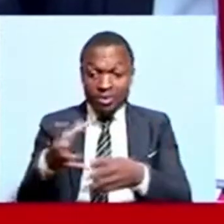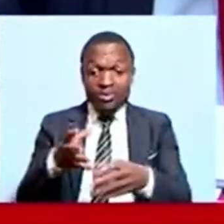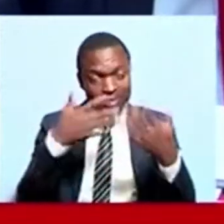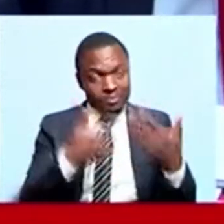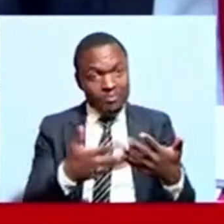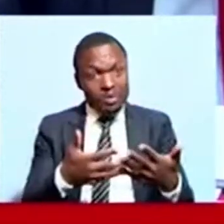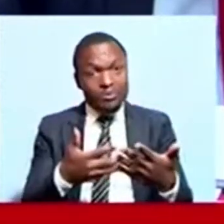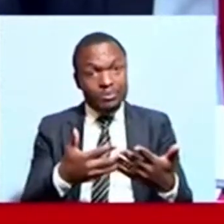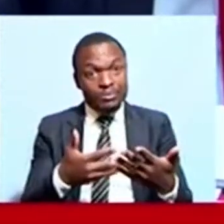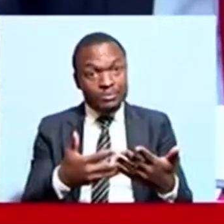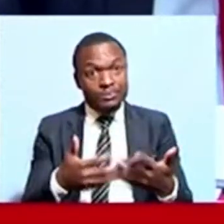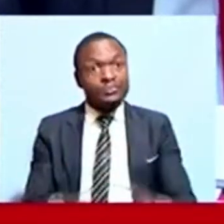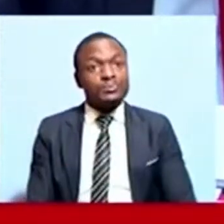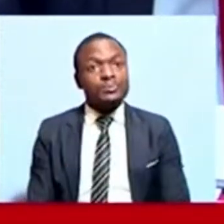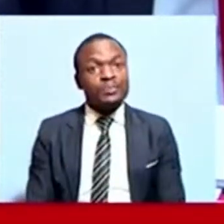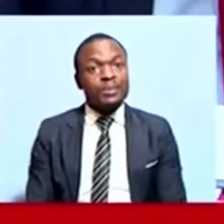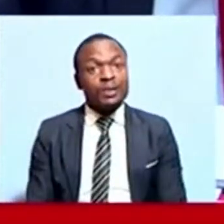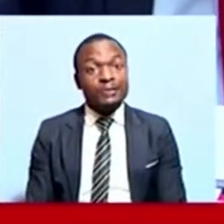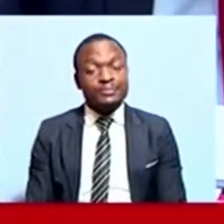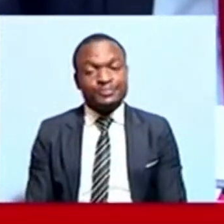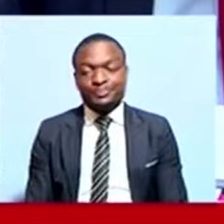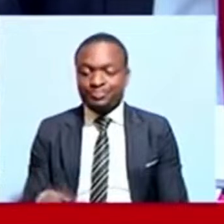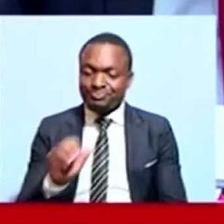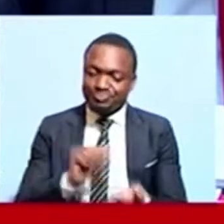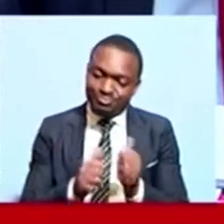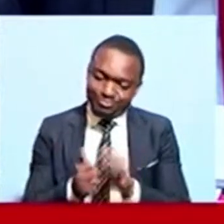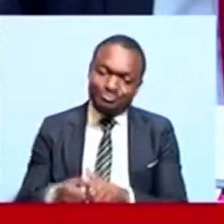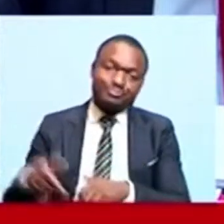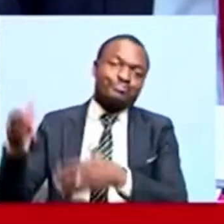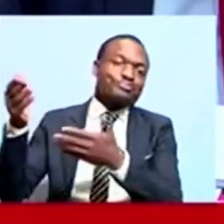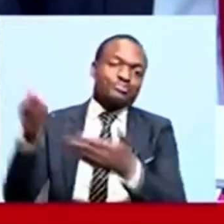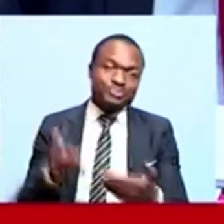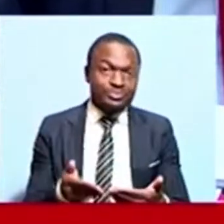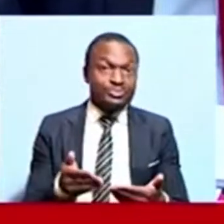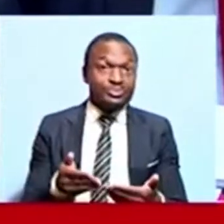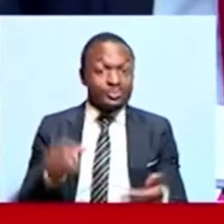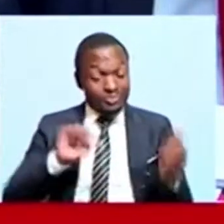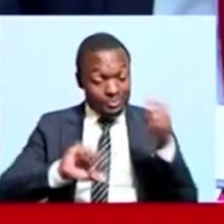whatever the query will come from the auditors,